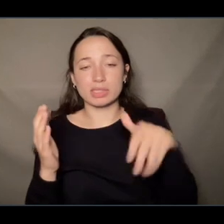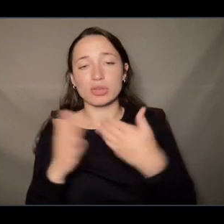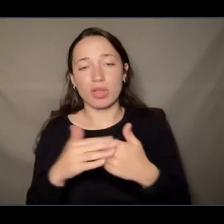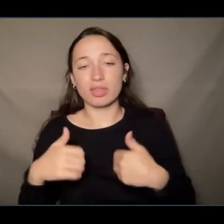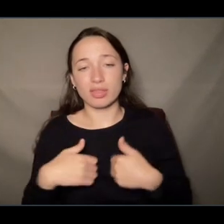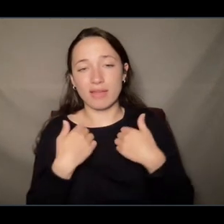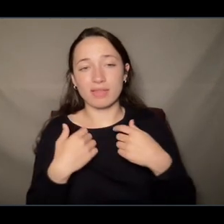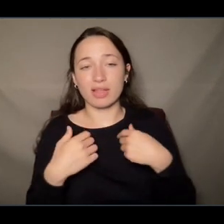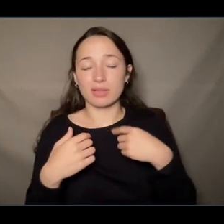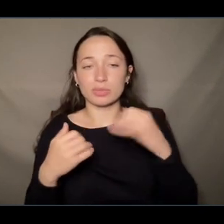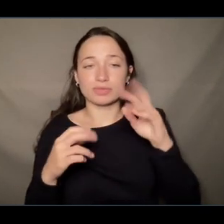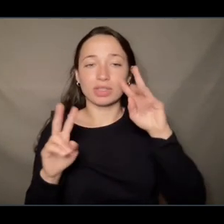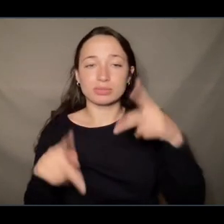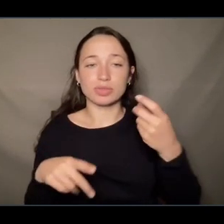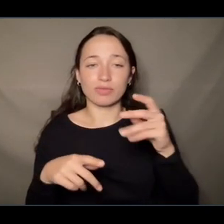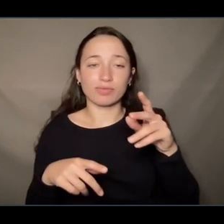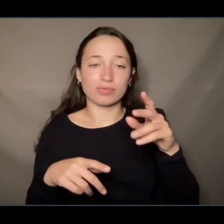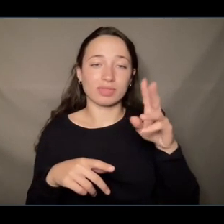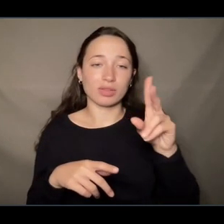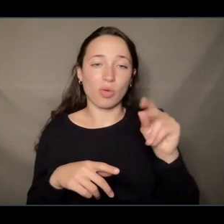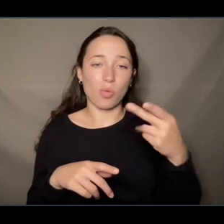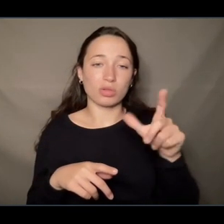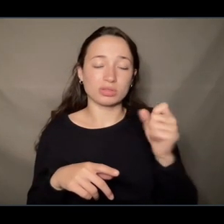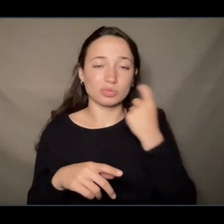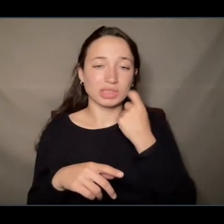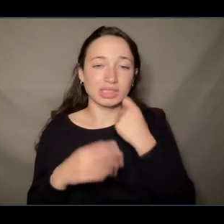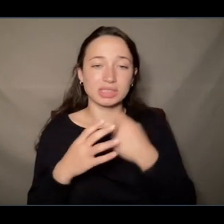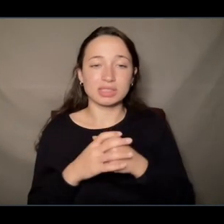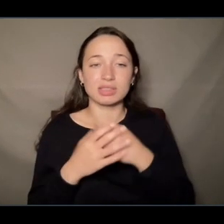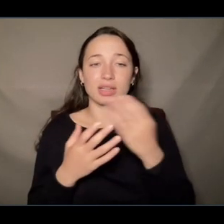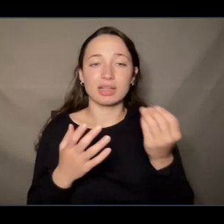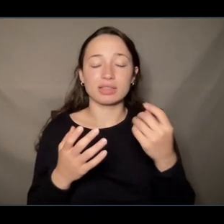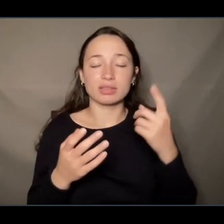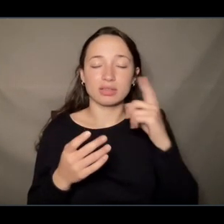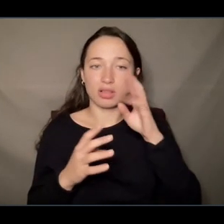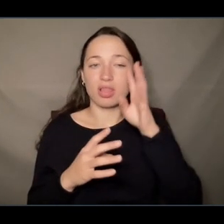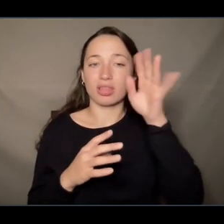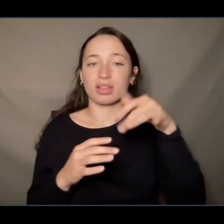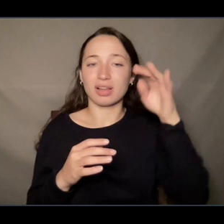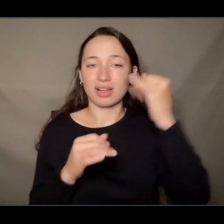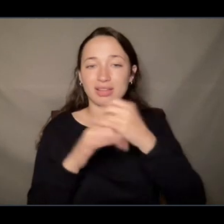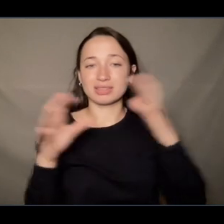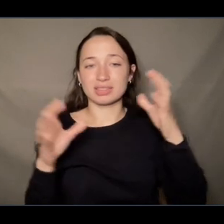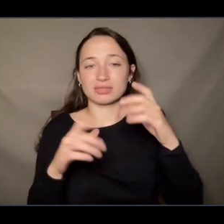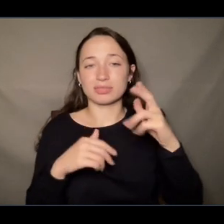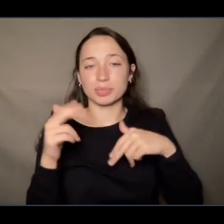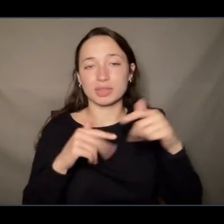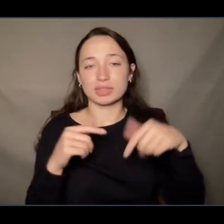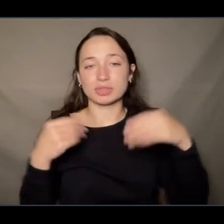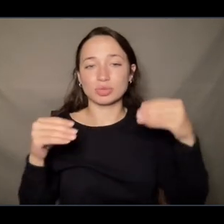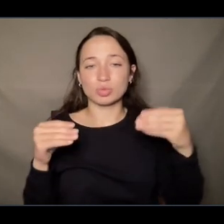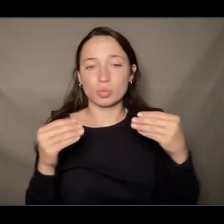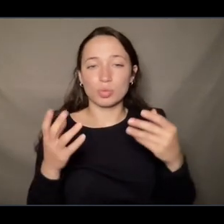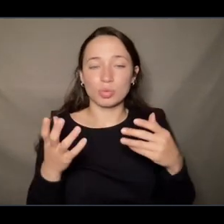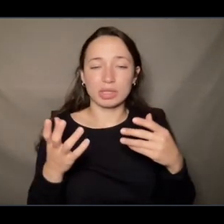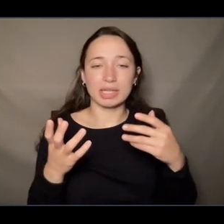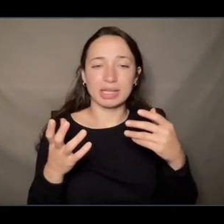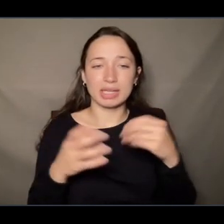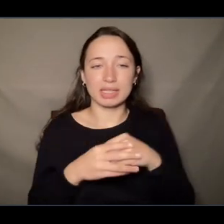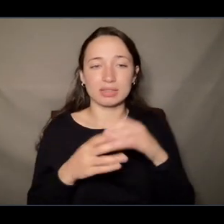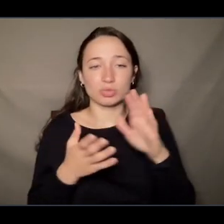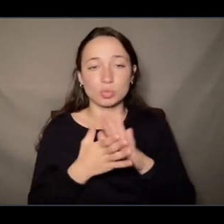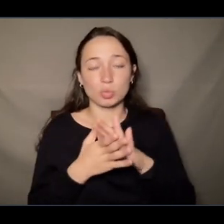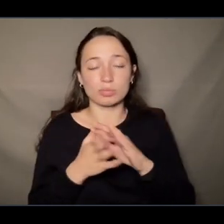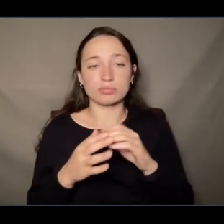life. I was the vice president at Kohl's most recently. And so we concocted this idea to build this store in the